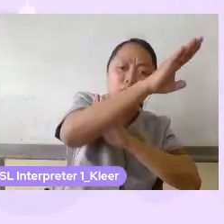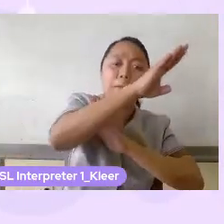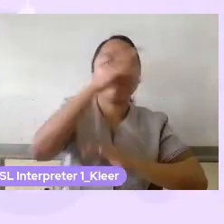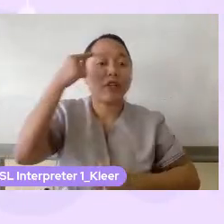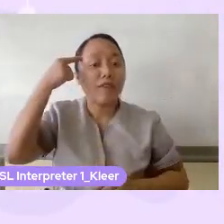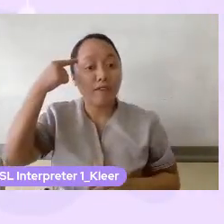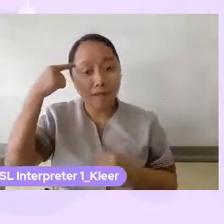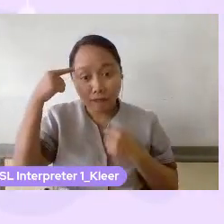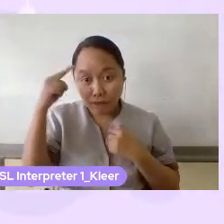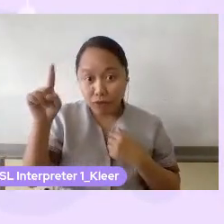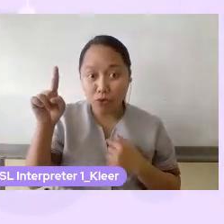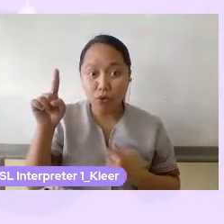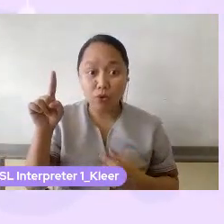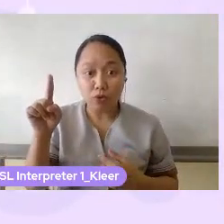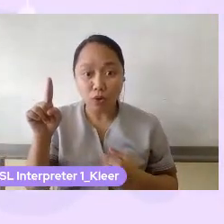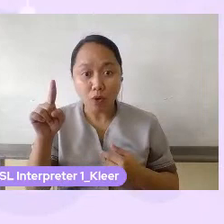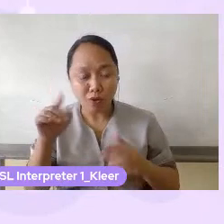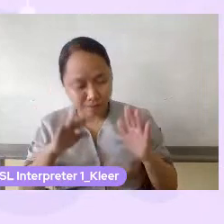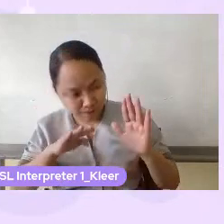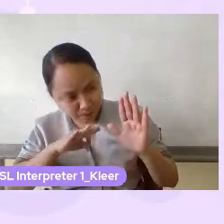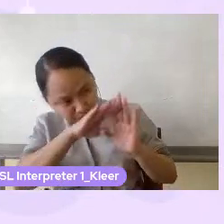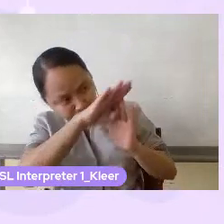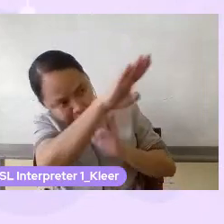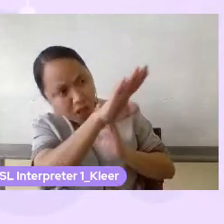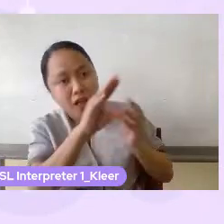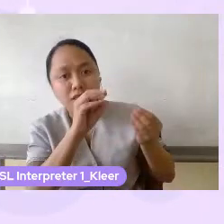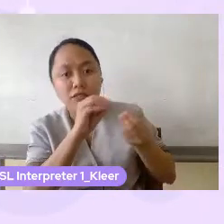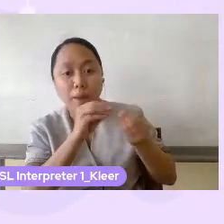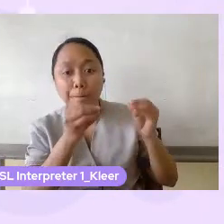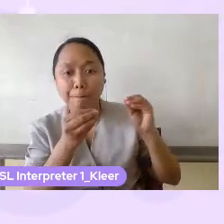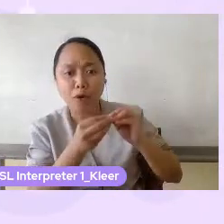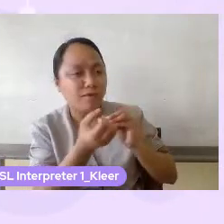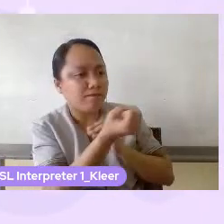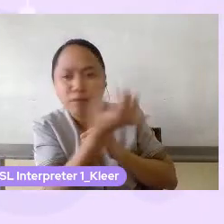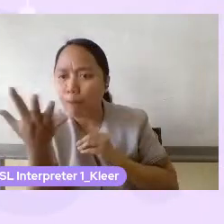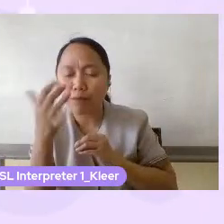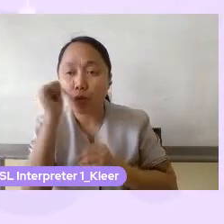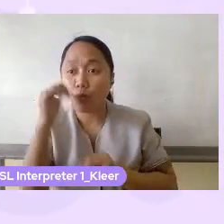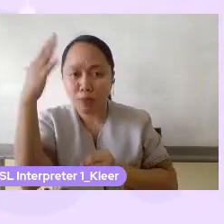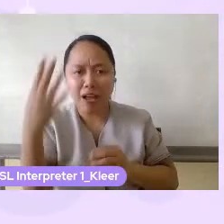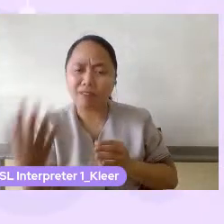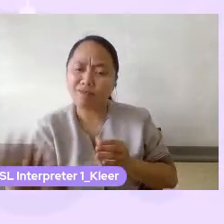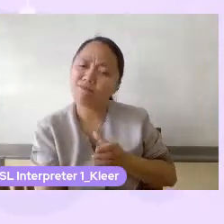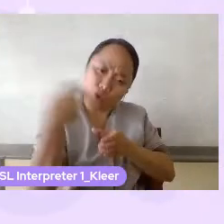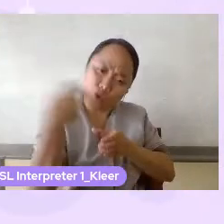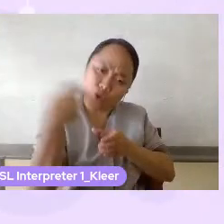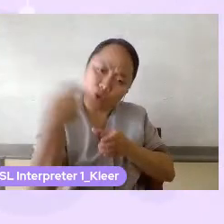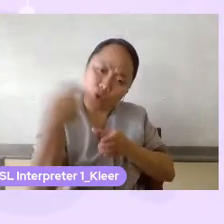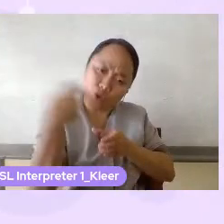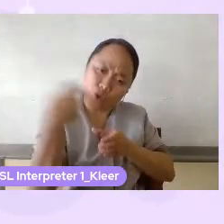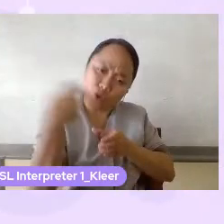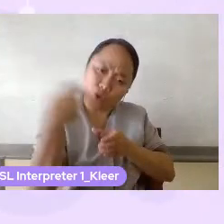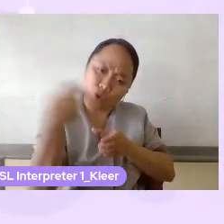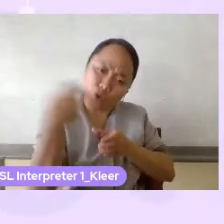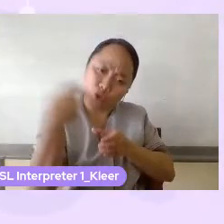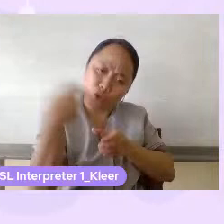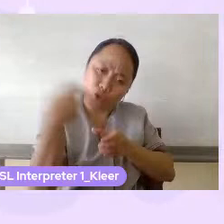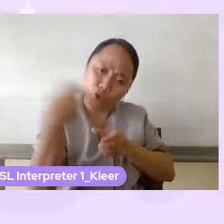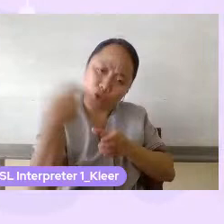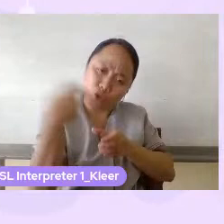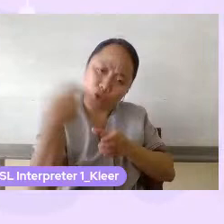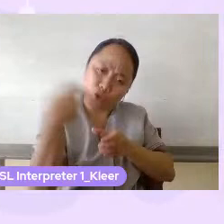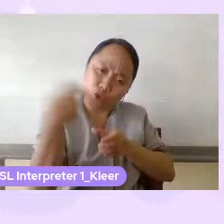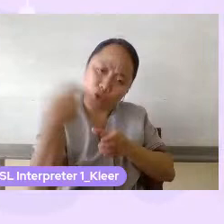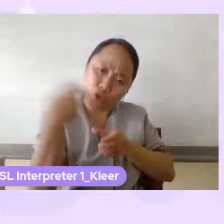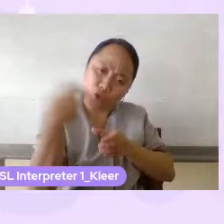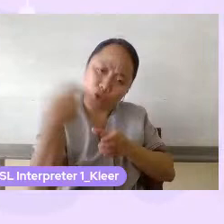Pa-increase yung number of women enrolled in ICT courses, also in ICT certifications. Ito pong DIWA